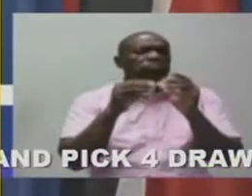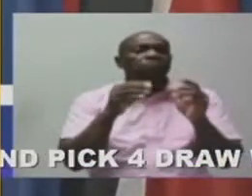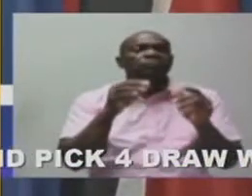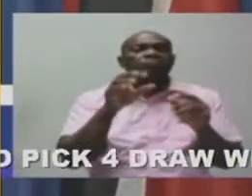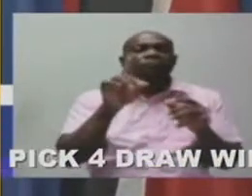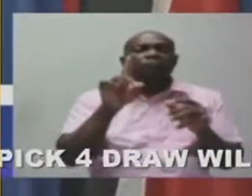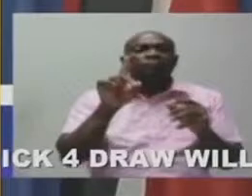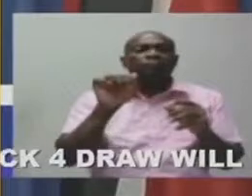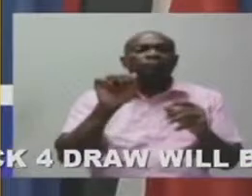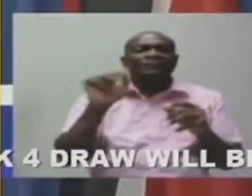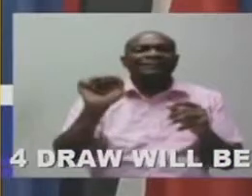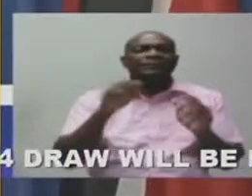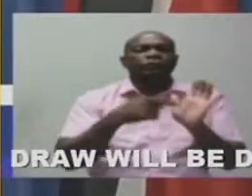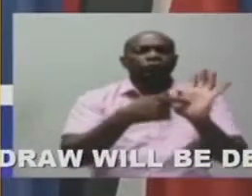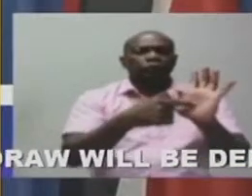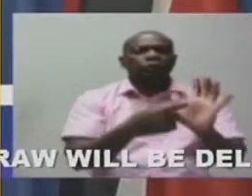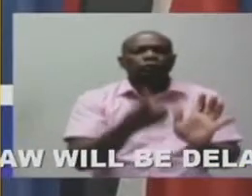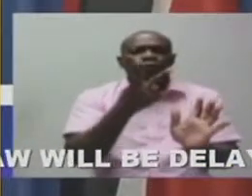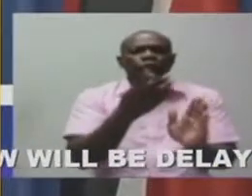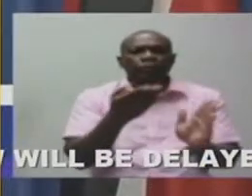related.